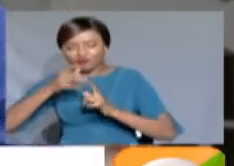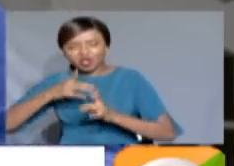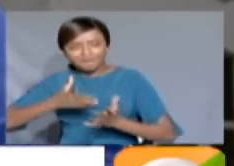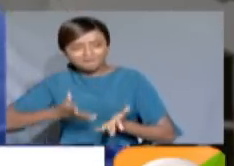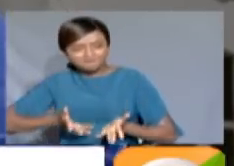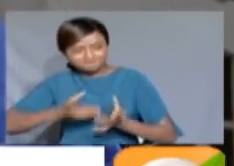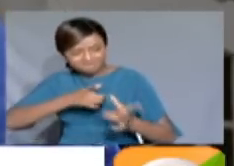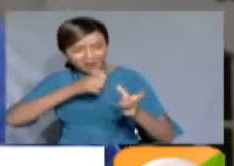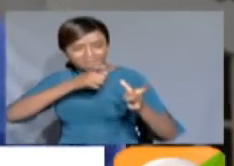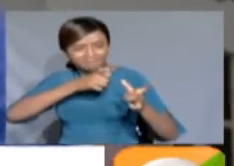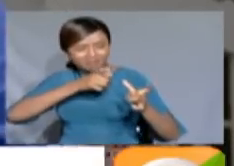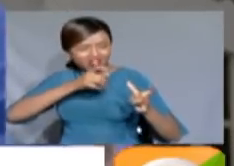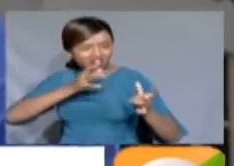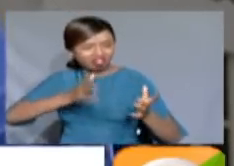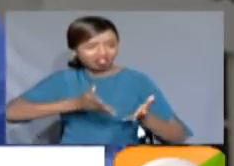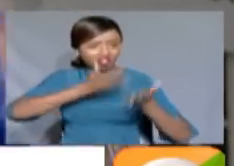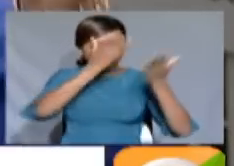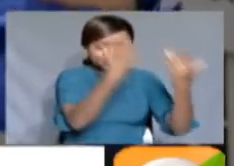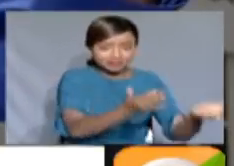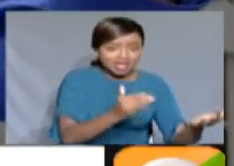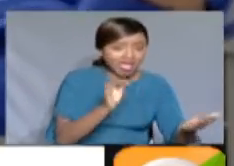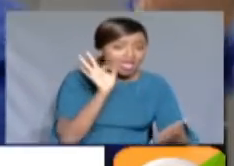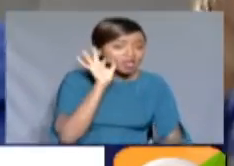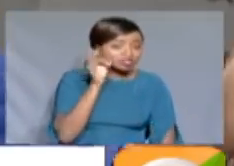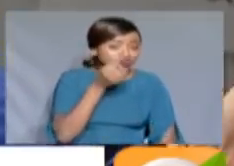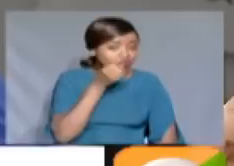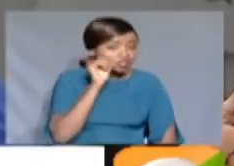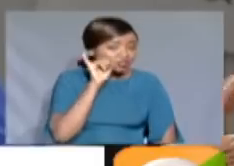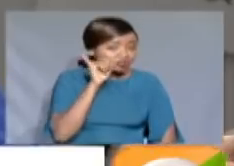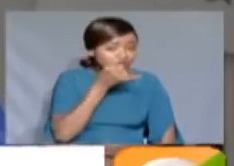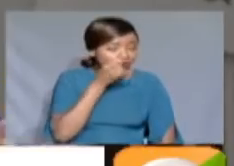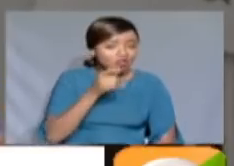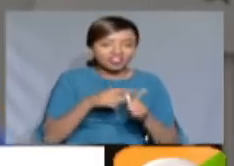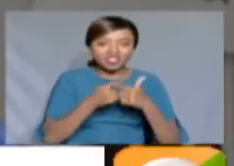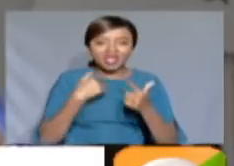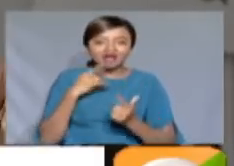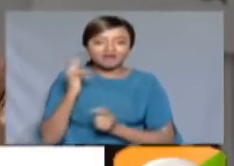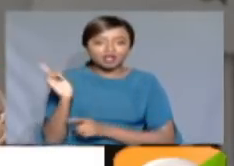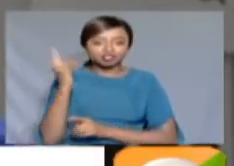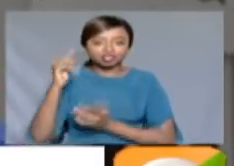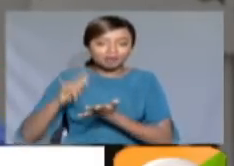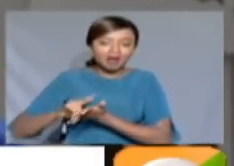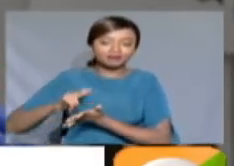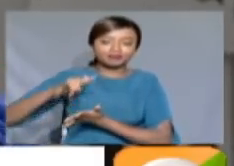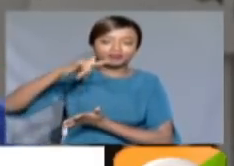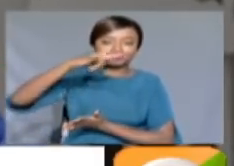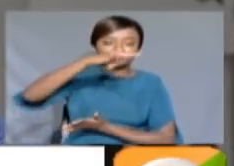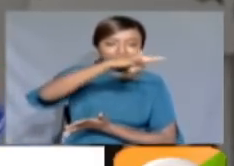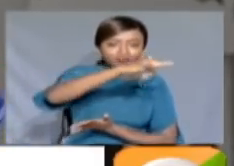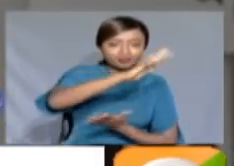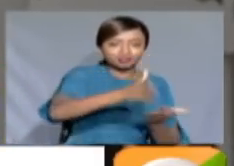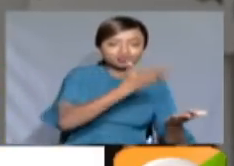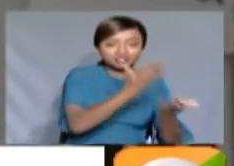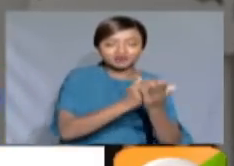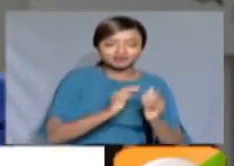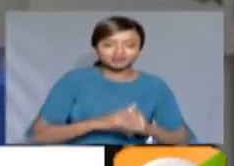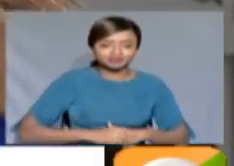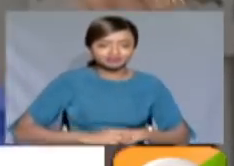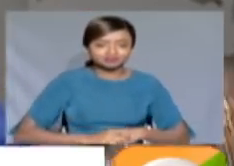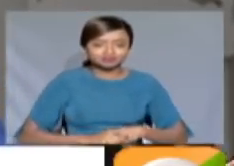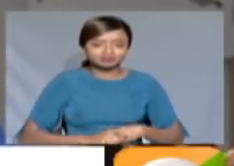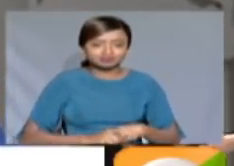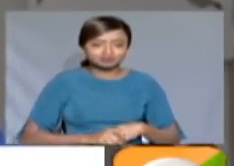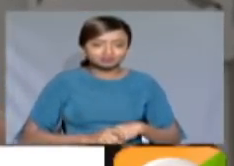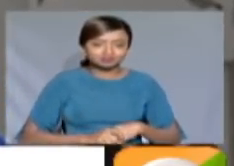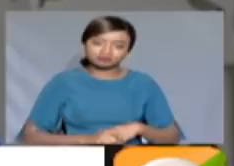I think, somewhere in Isiolo, and then they'll have a chopper carry it all the way to Wajir, saying that it will cost more if the ndege ibebe kutoka hapa all